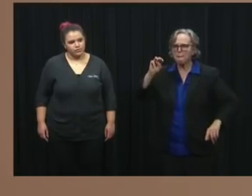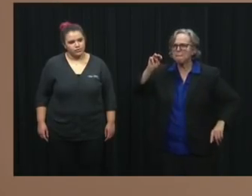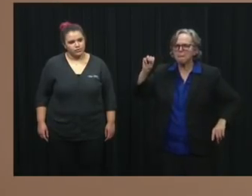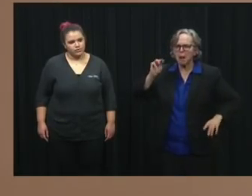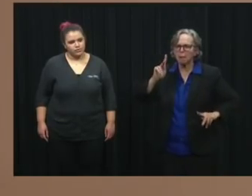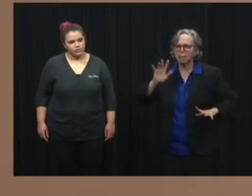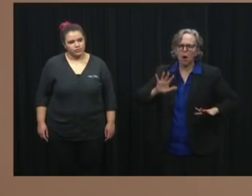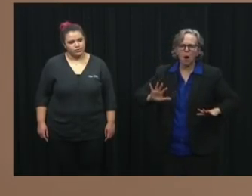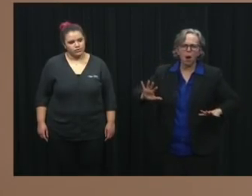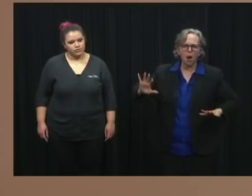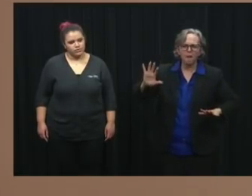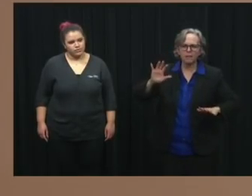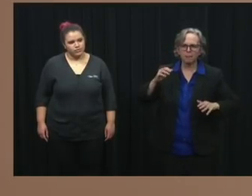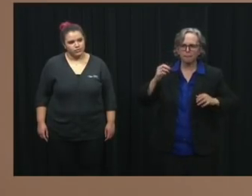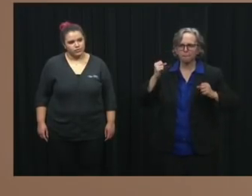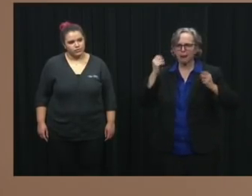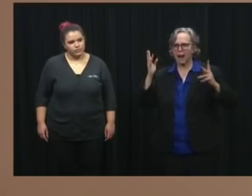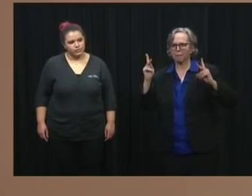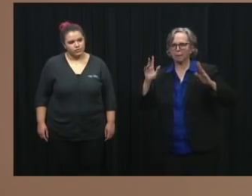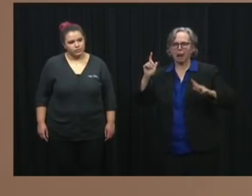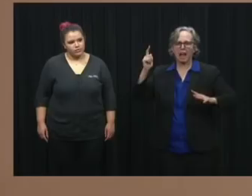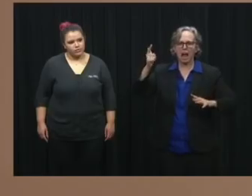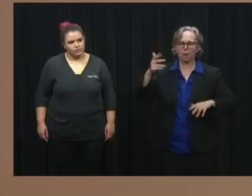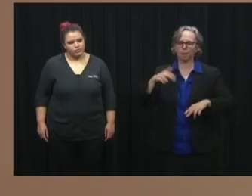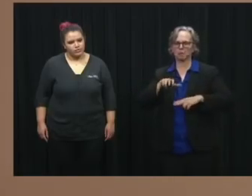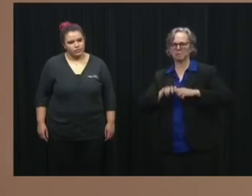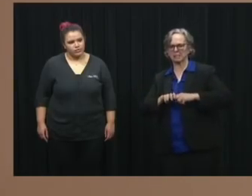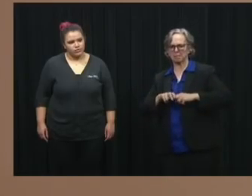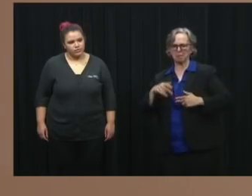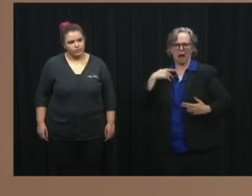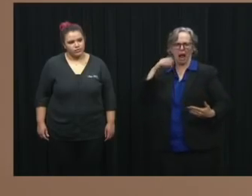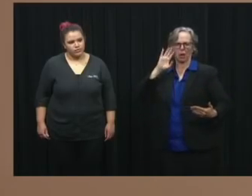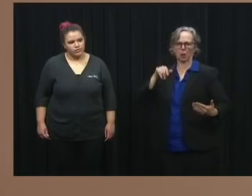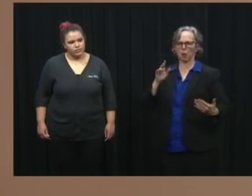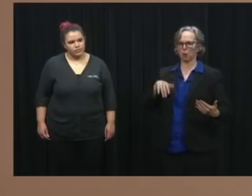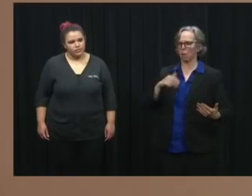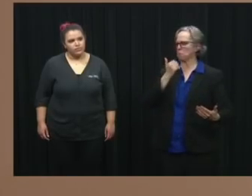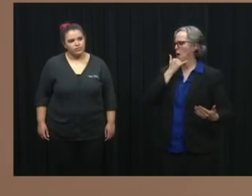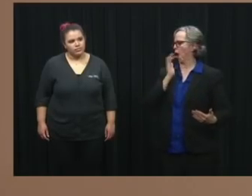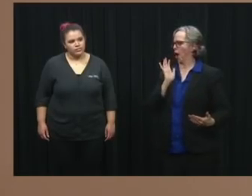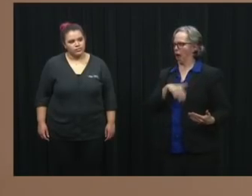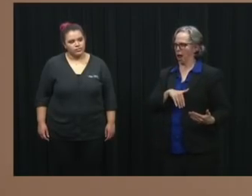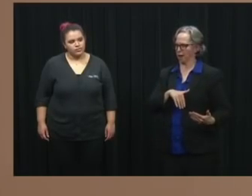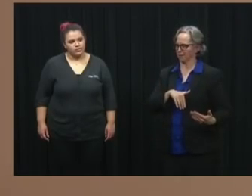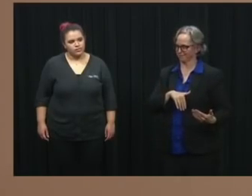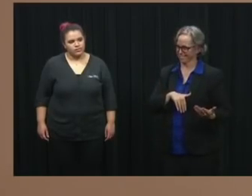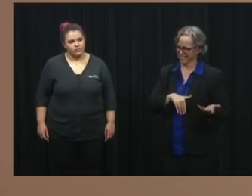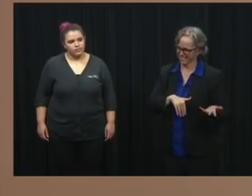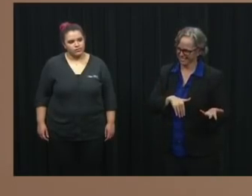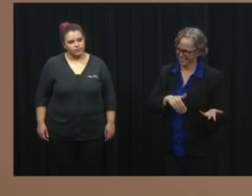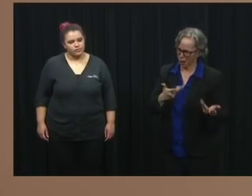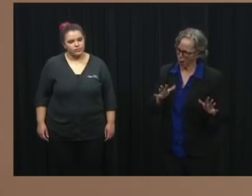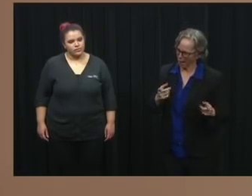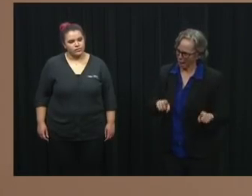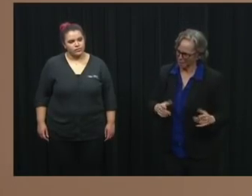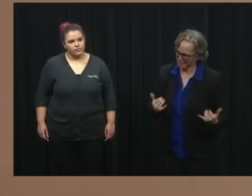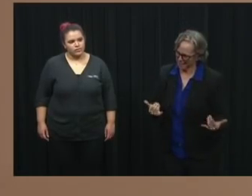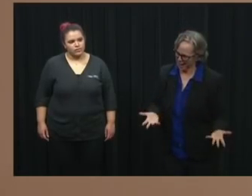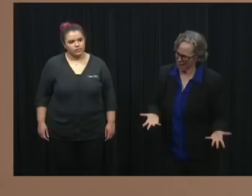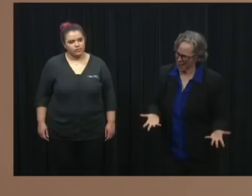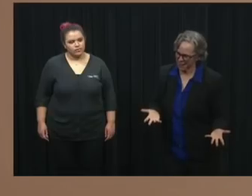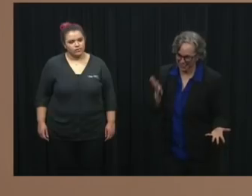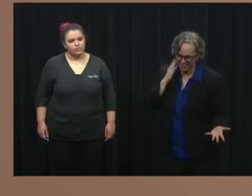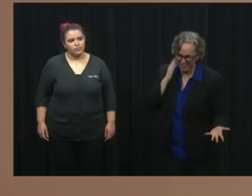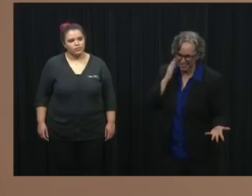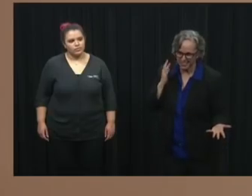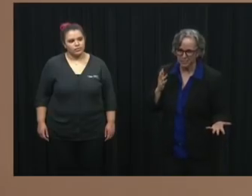armchair quarterbacking. As you can see, there's already so much out there, but I can tell you I feel very